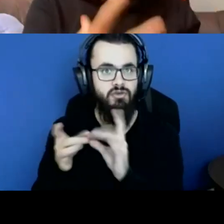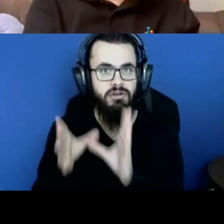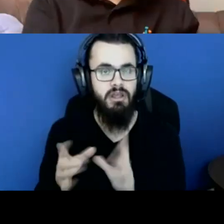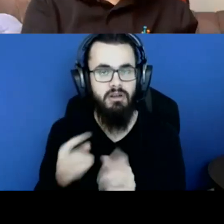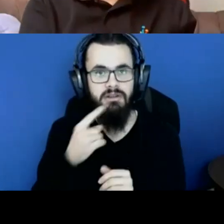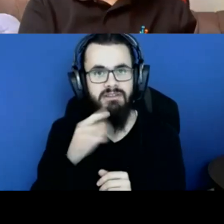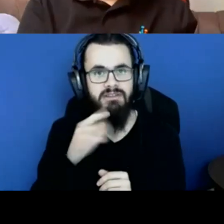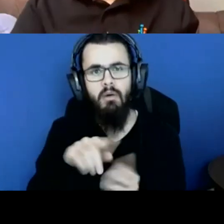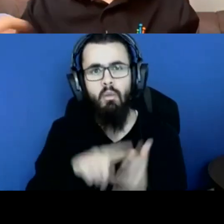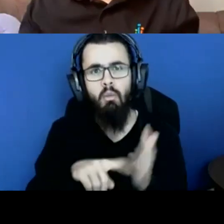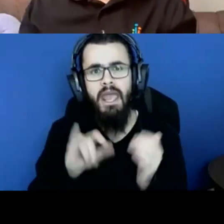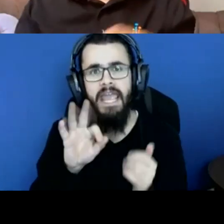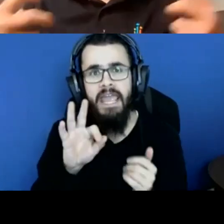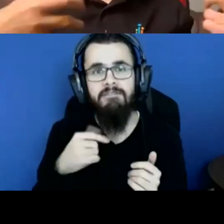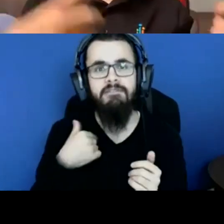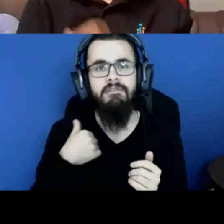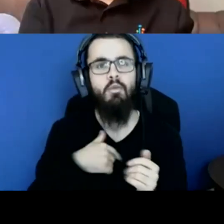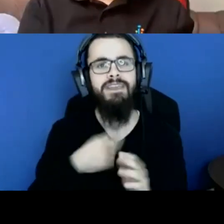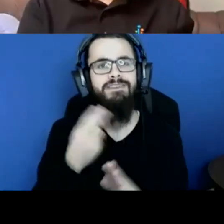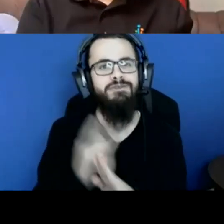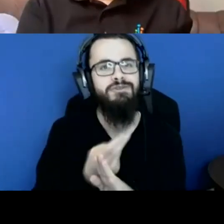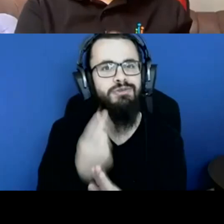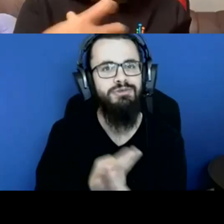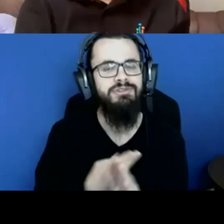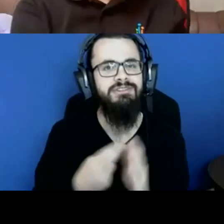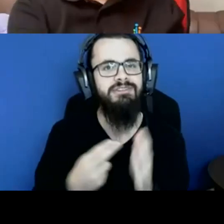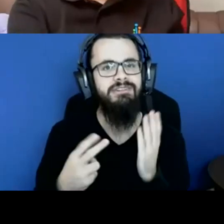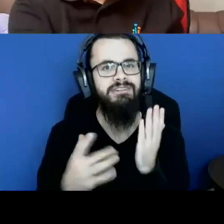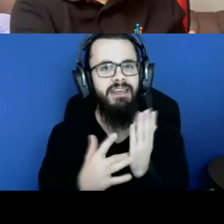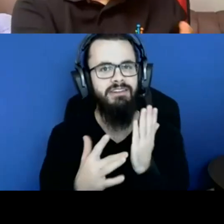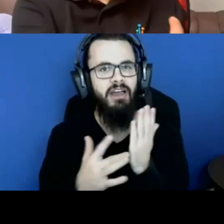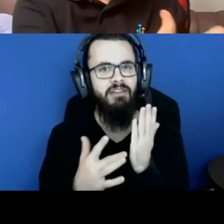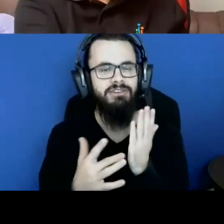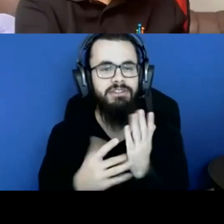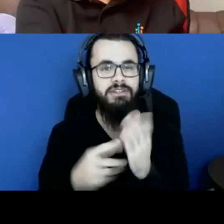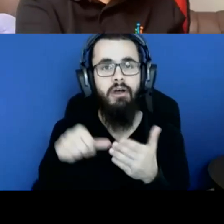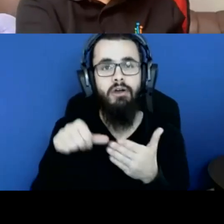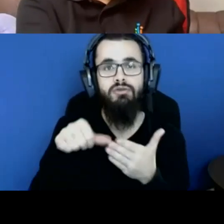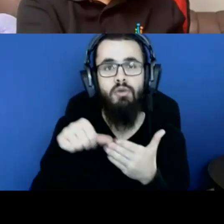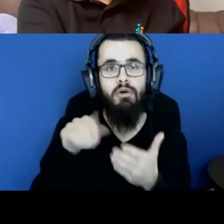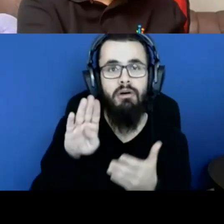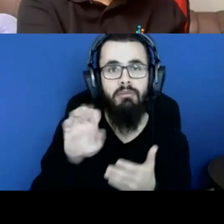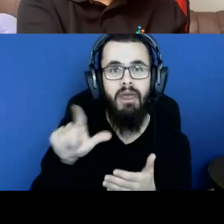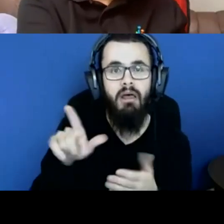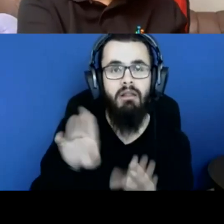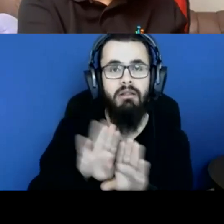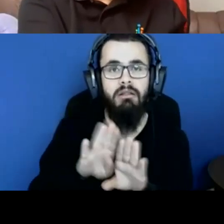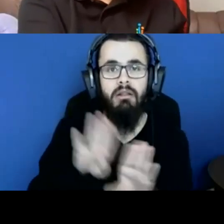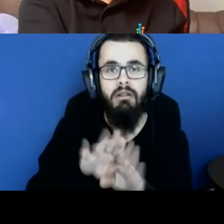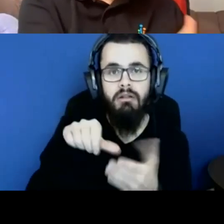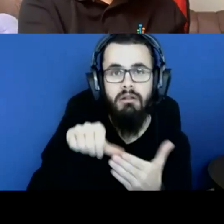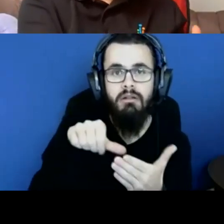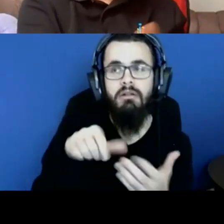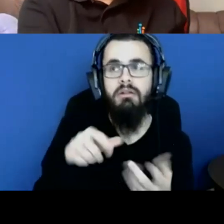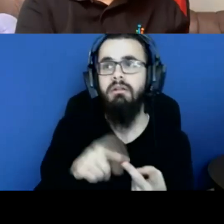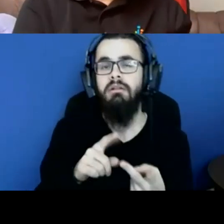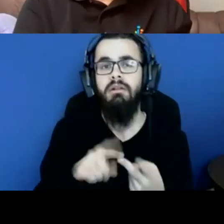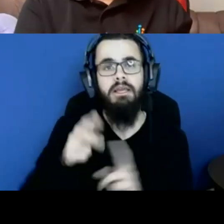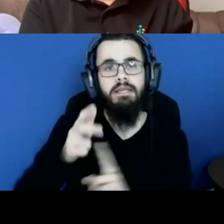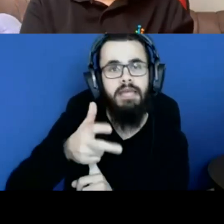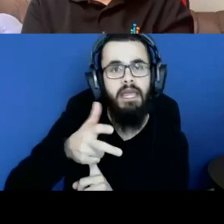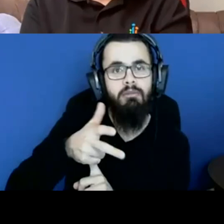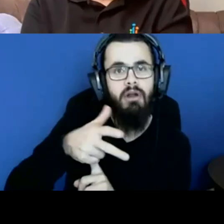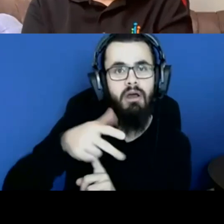the doorbells, to be able to make sure those things are not happening and see what's going on so we can